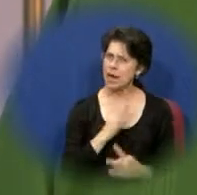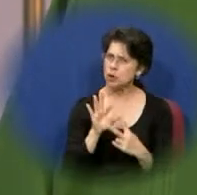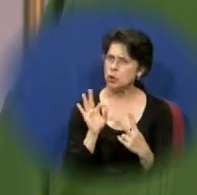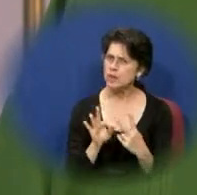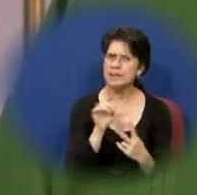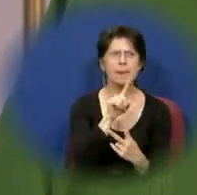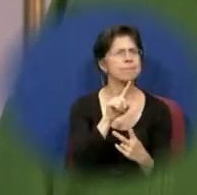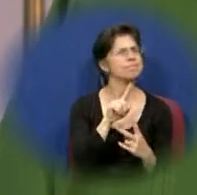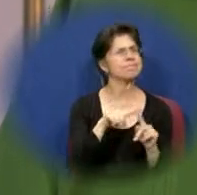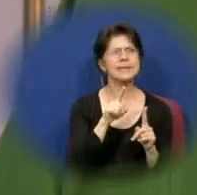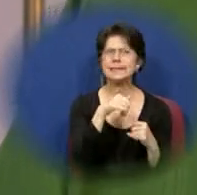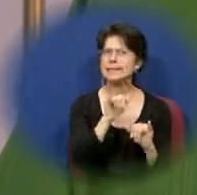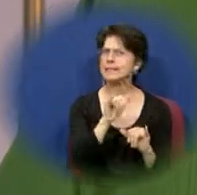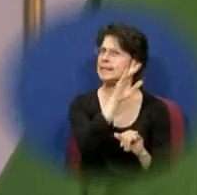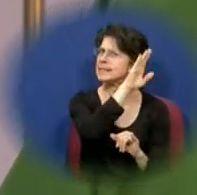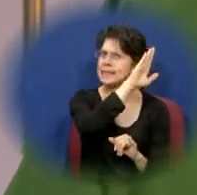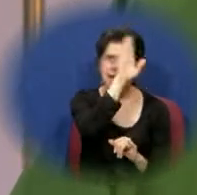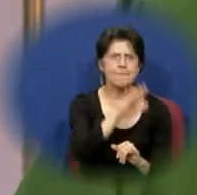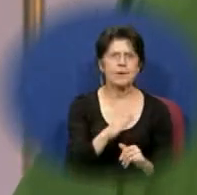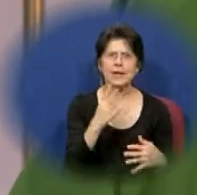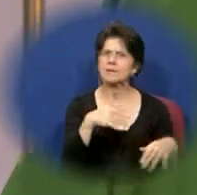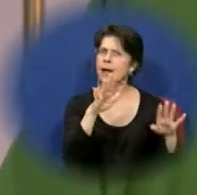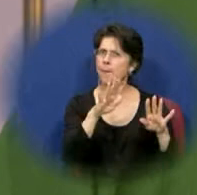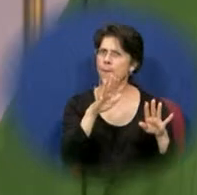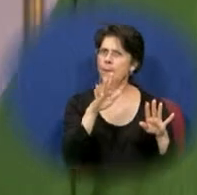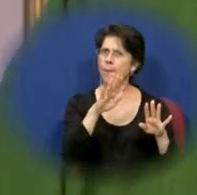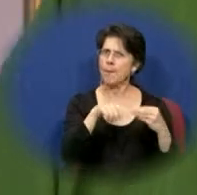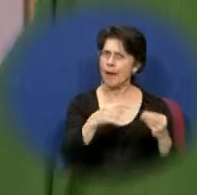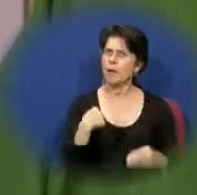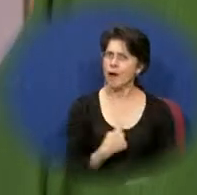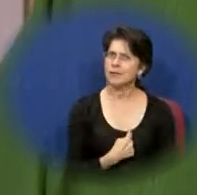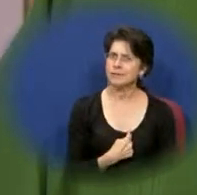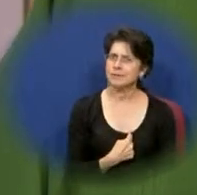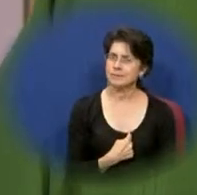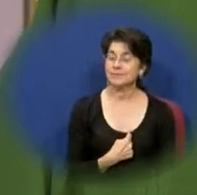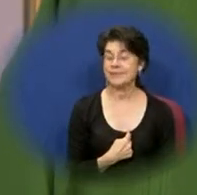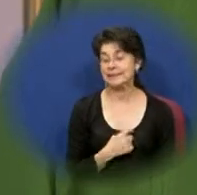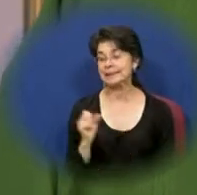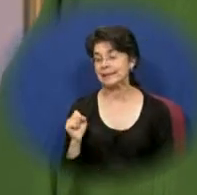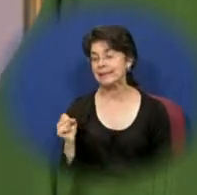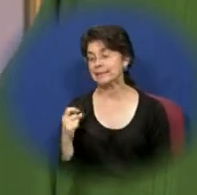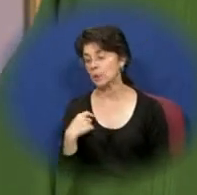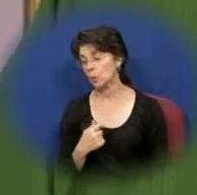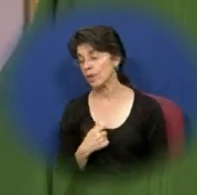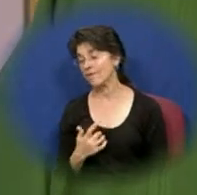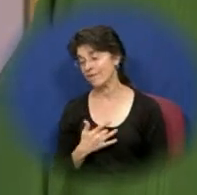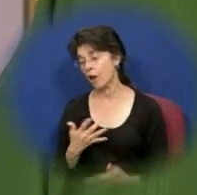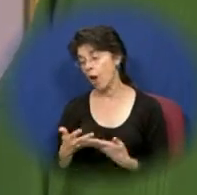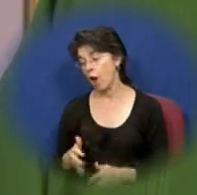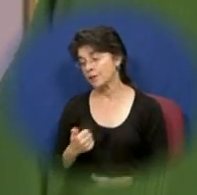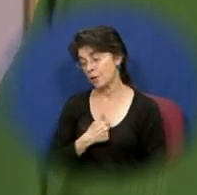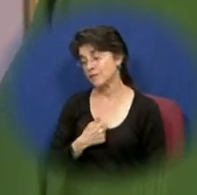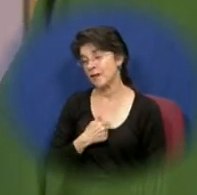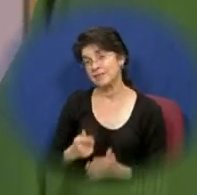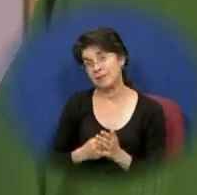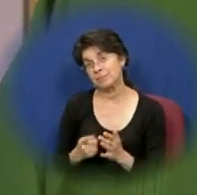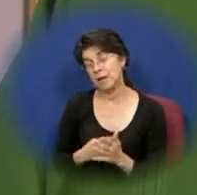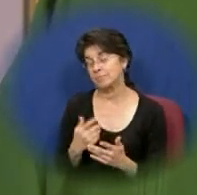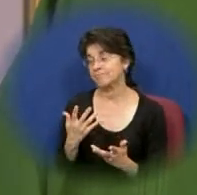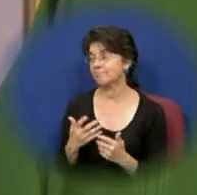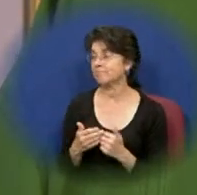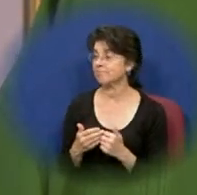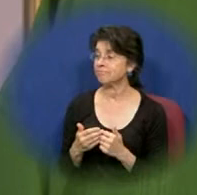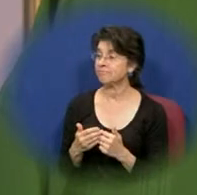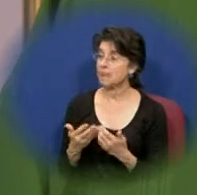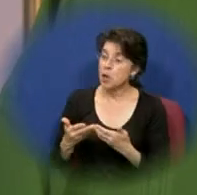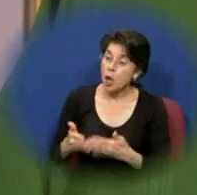us. And especially in times that we feel lost in our own lives from the Lord, from the Church, or even a sense of loss of